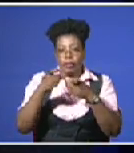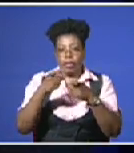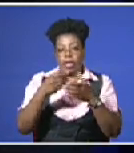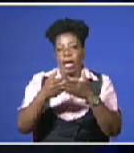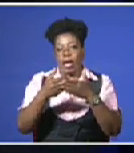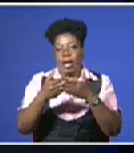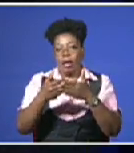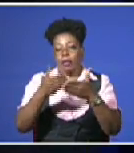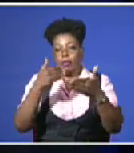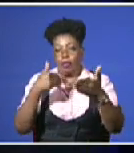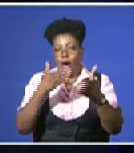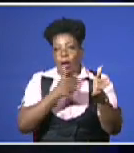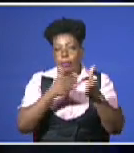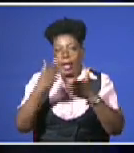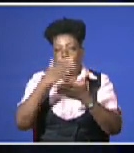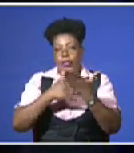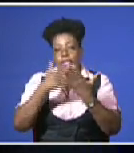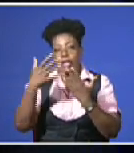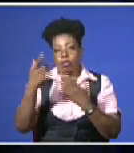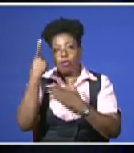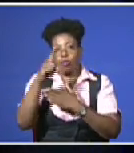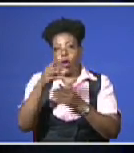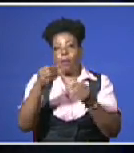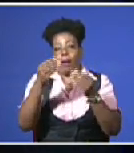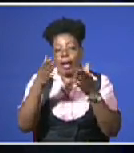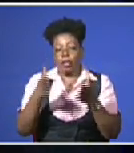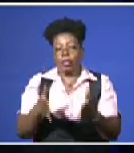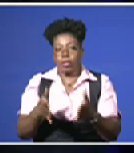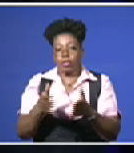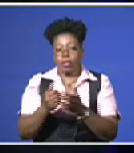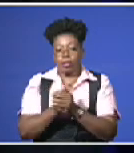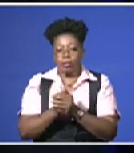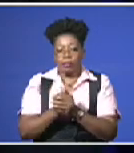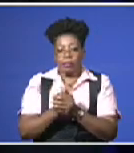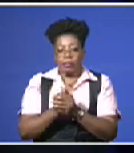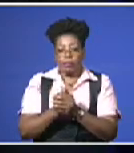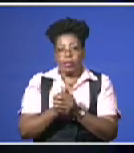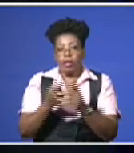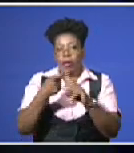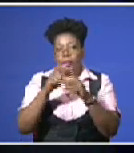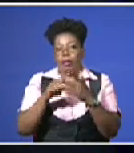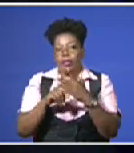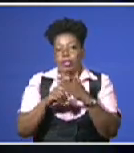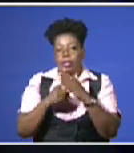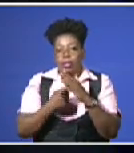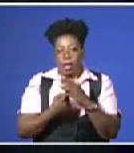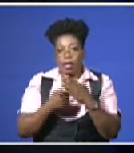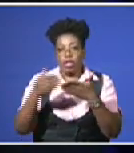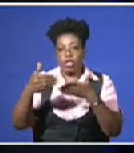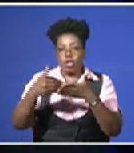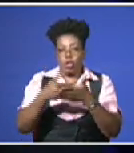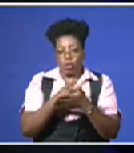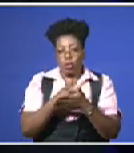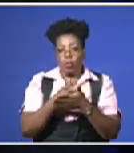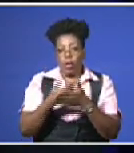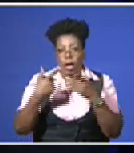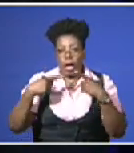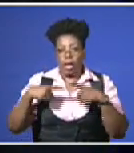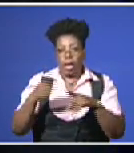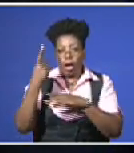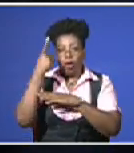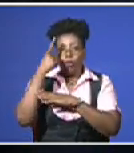planning schedules for buyers. Since its launch, this new model has allowed